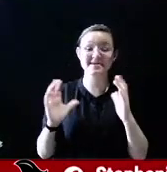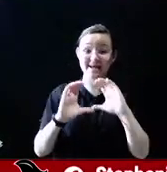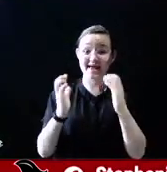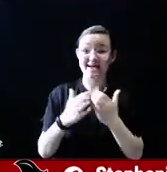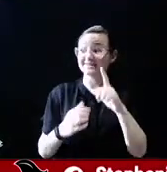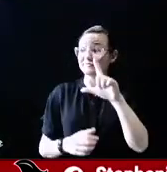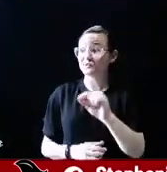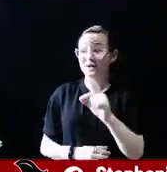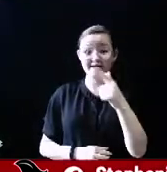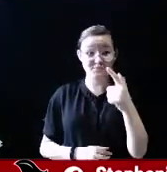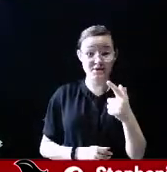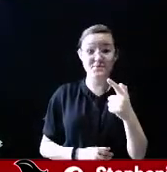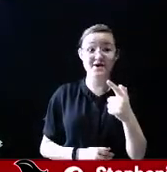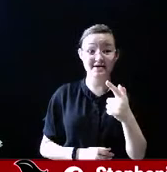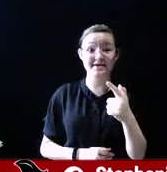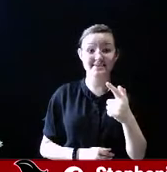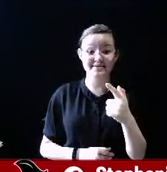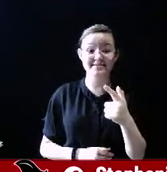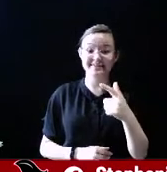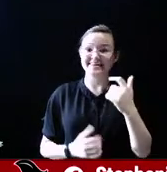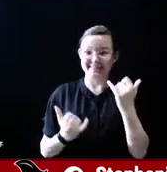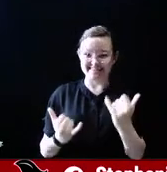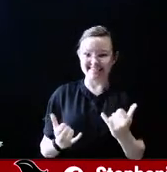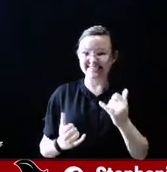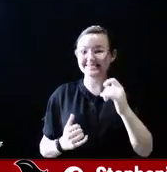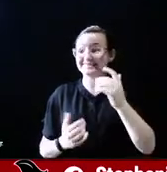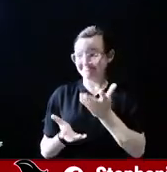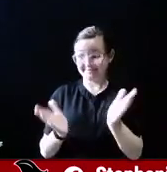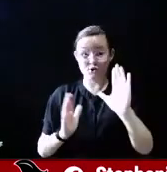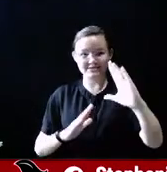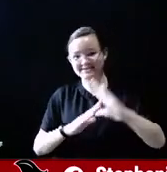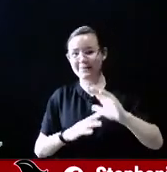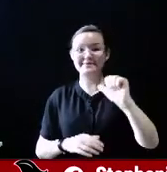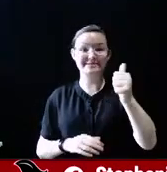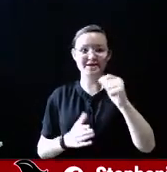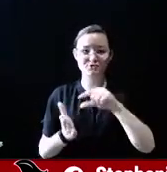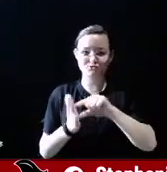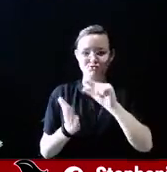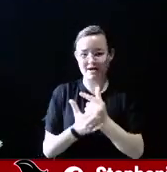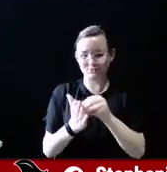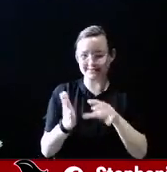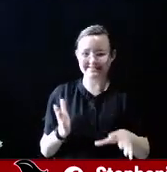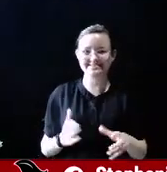Class of 2021, this is your top 10 graduates.